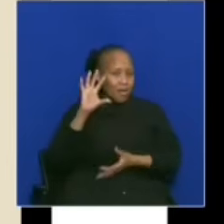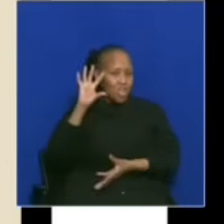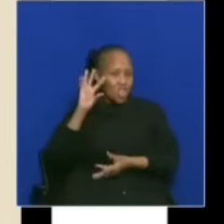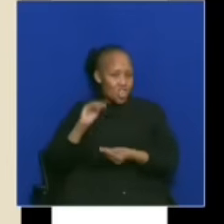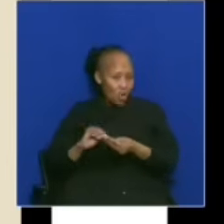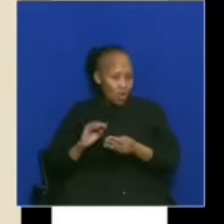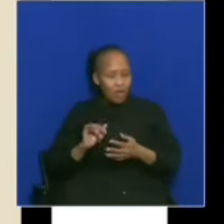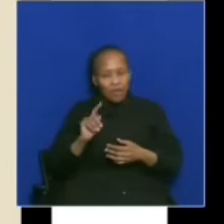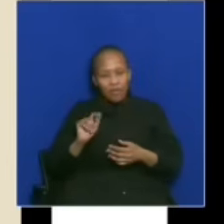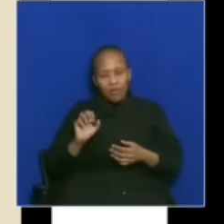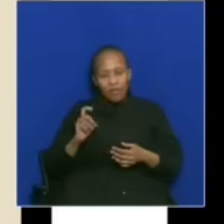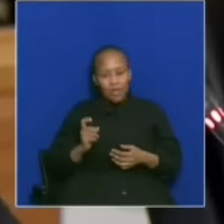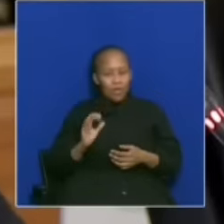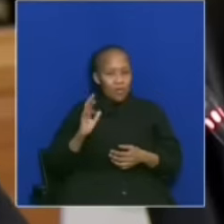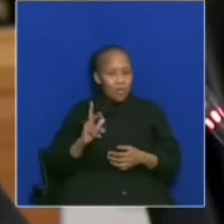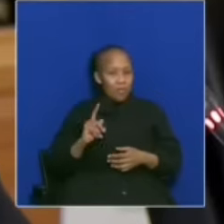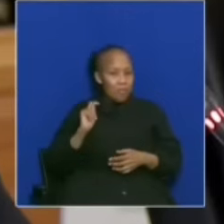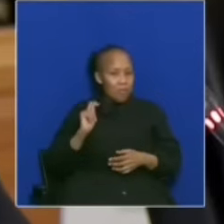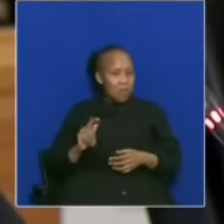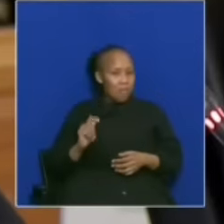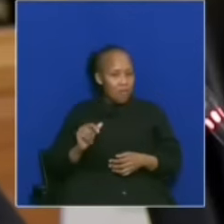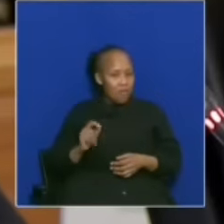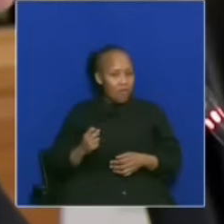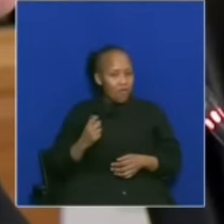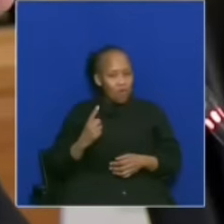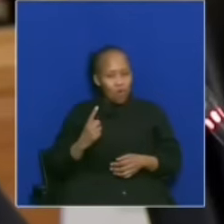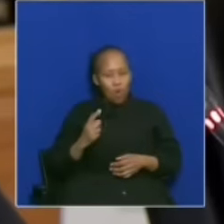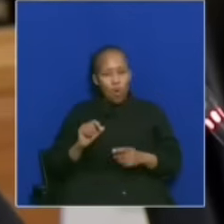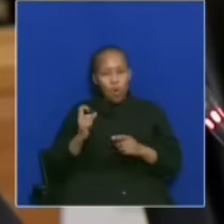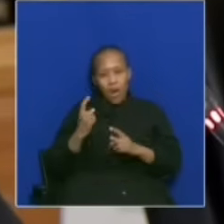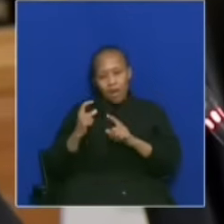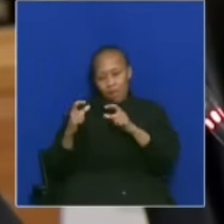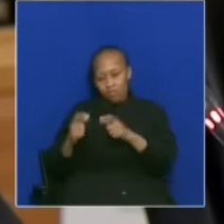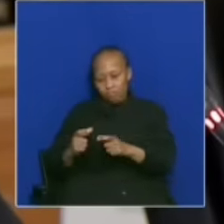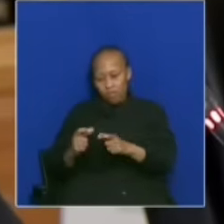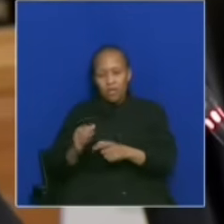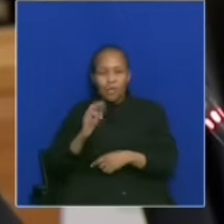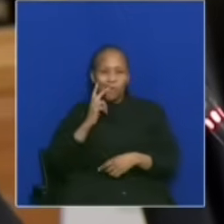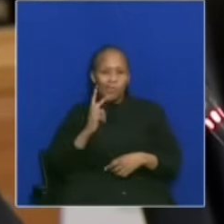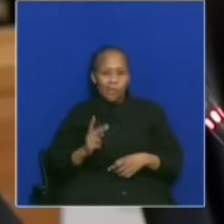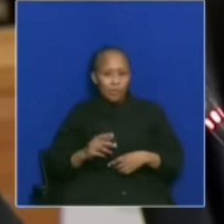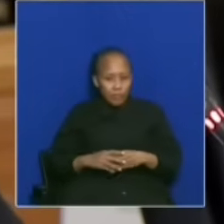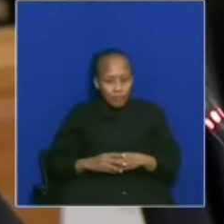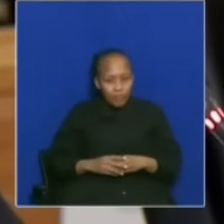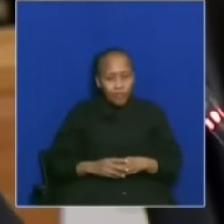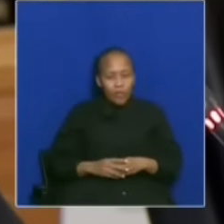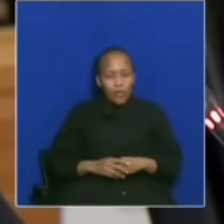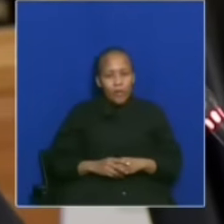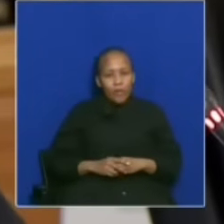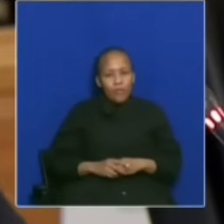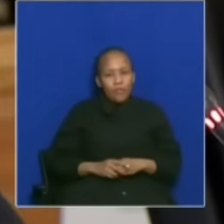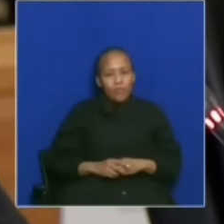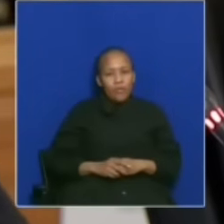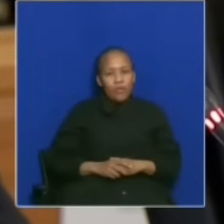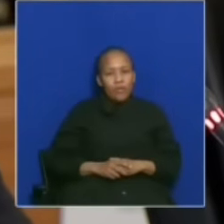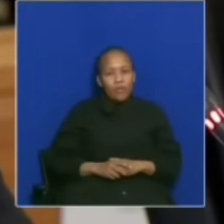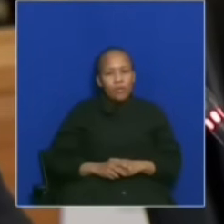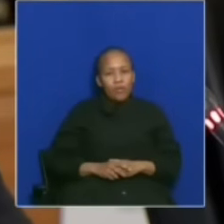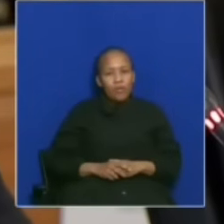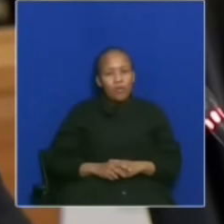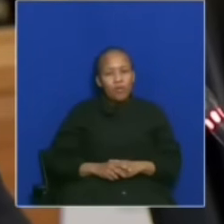packet of cigarettes. And what these studies are showing is